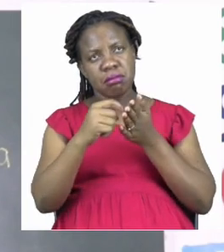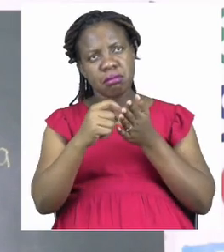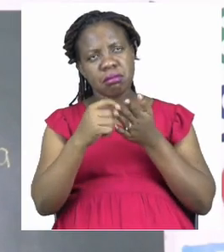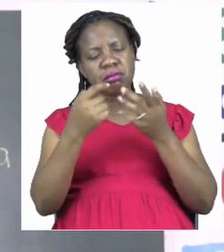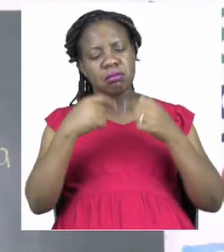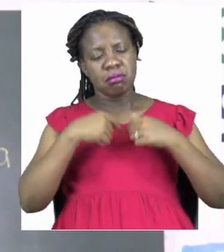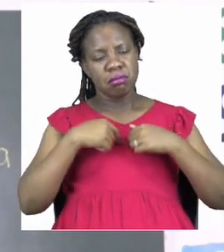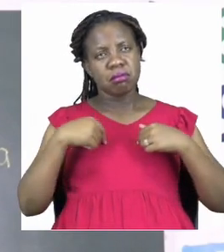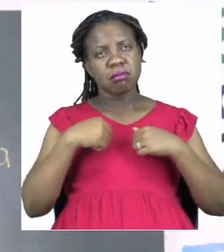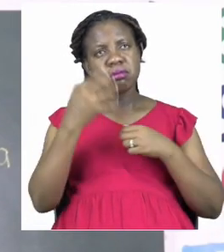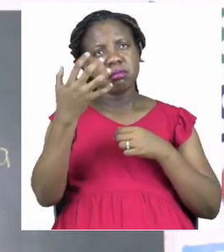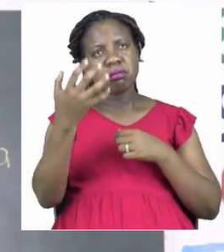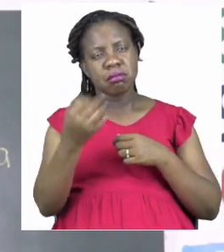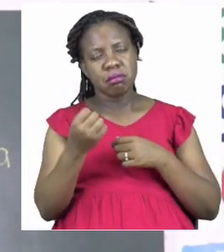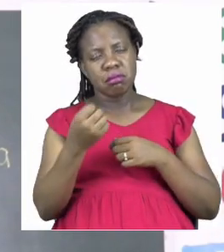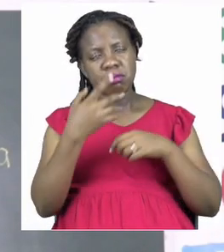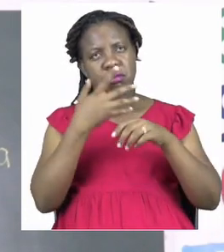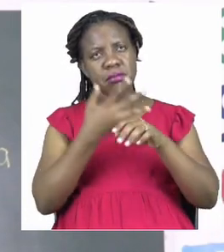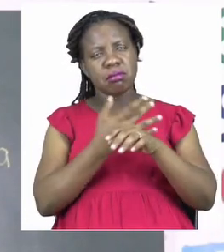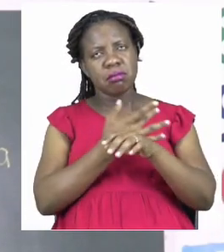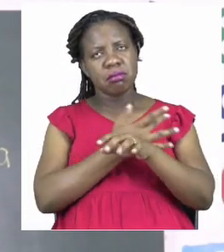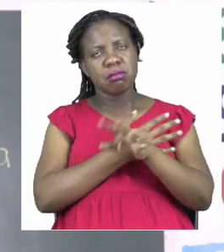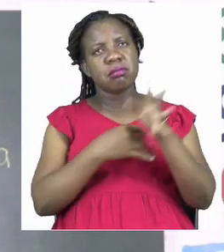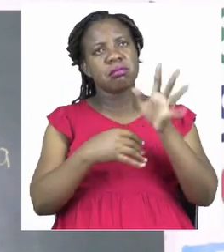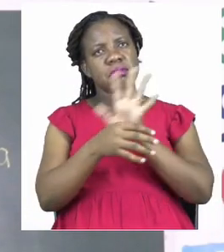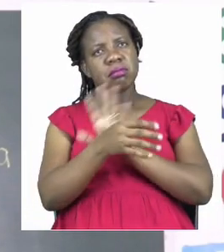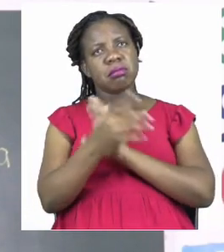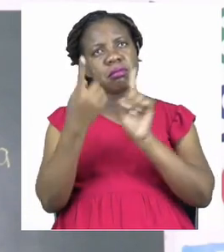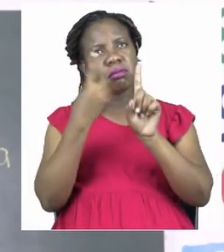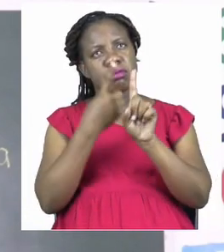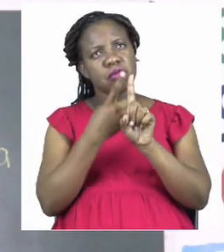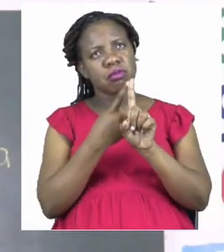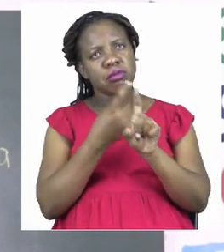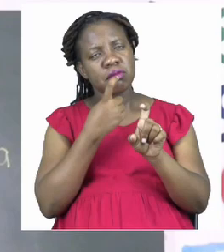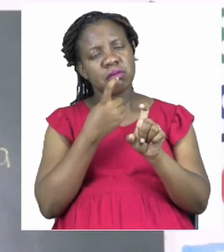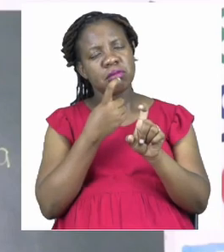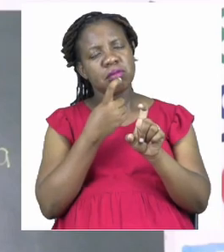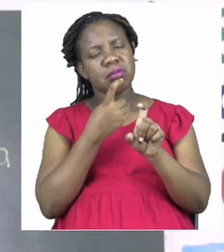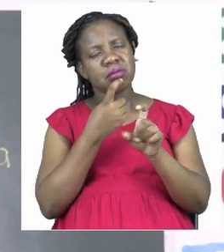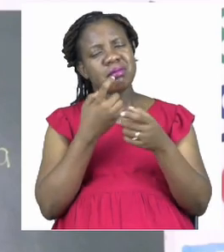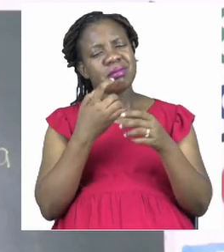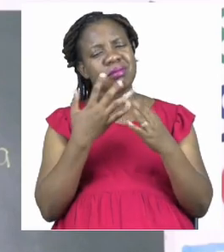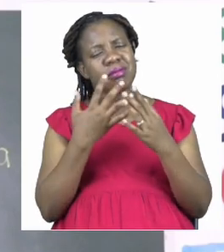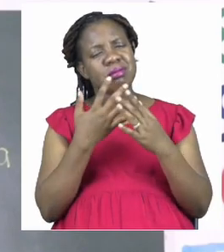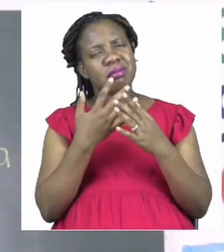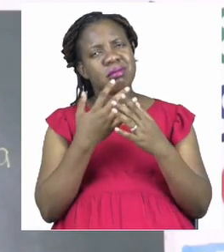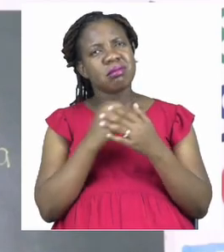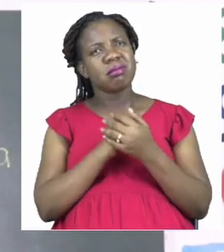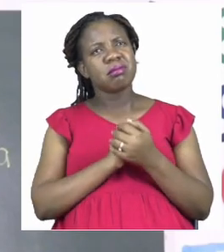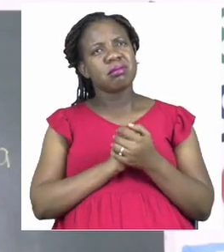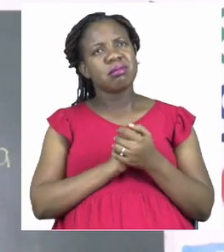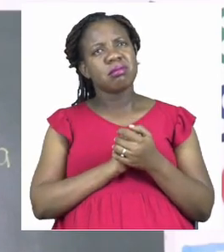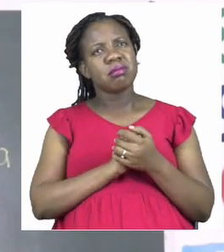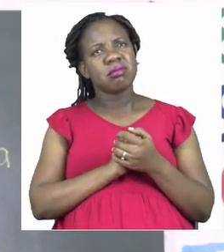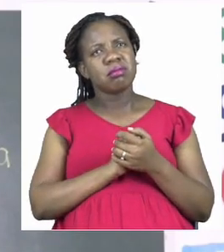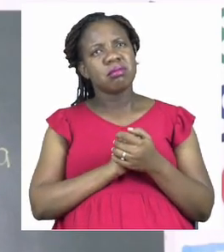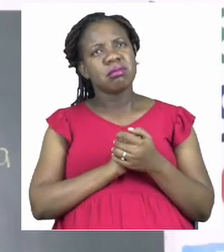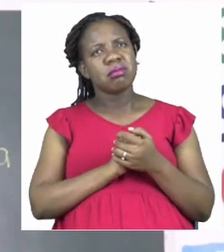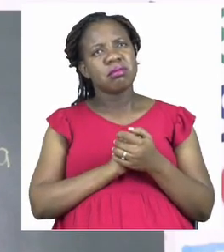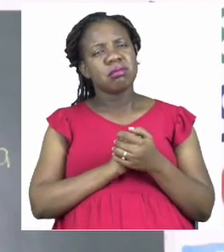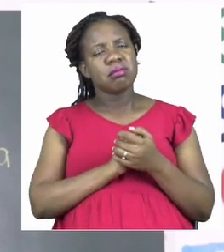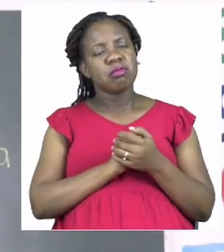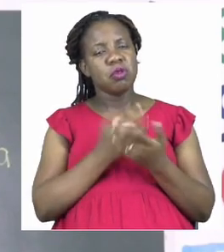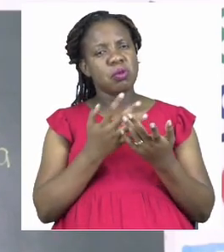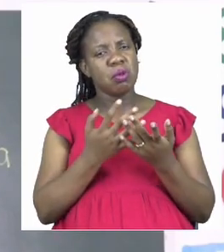only have the word the and the word sheep. Now we can't say we get wool